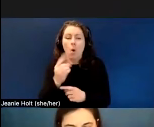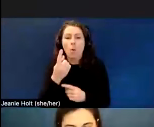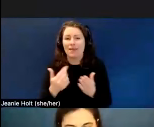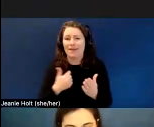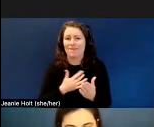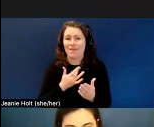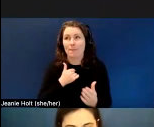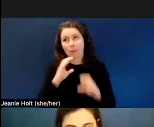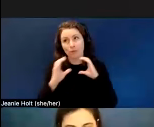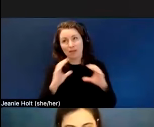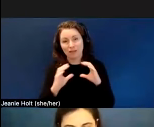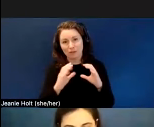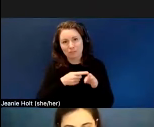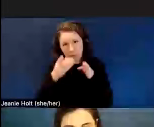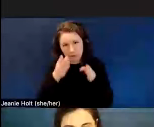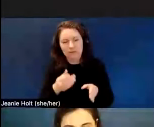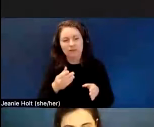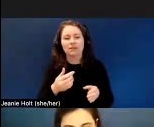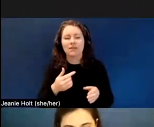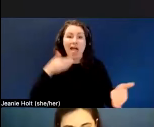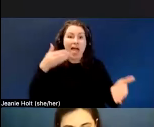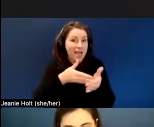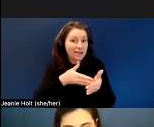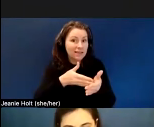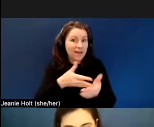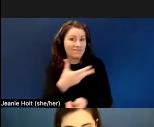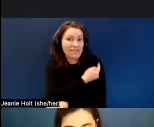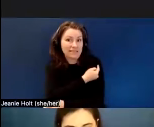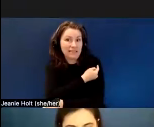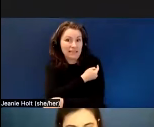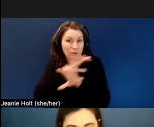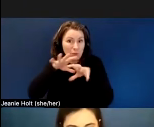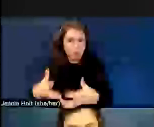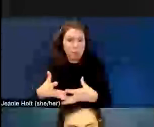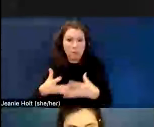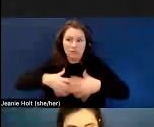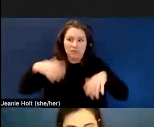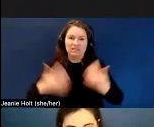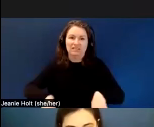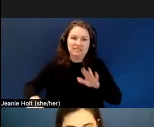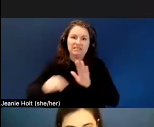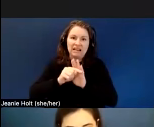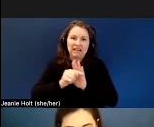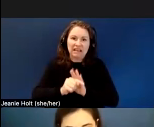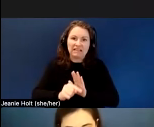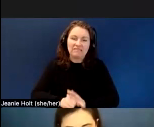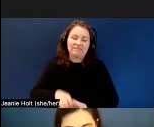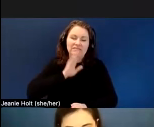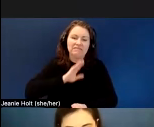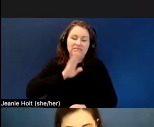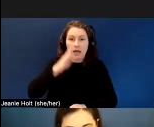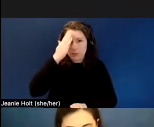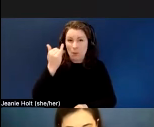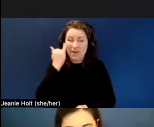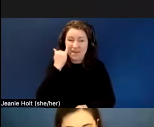communications person is that the anti-vaccine movement can be so negative and frustrating. And I knew that if I was